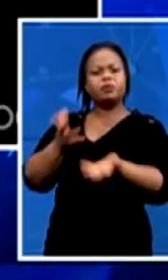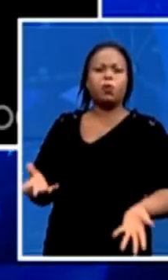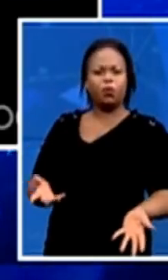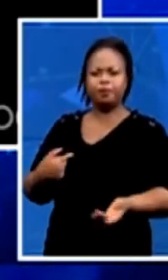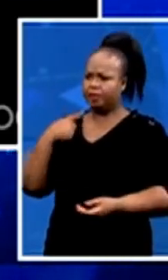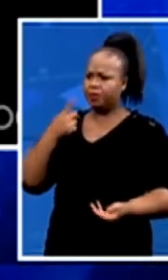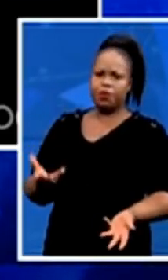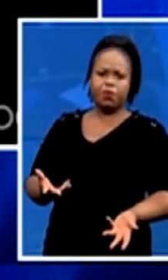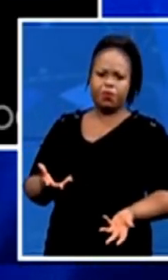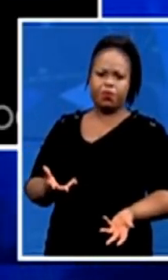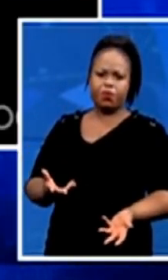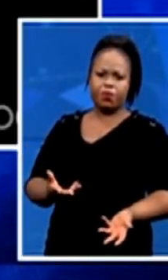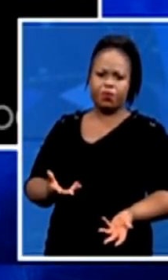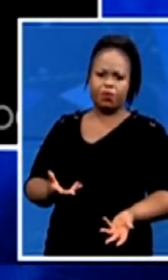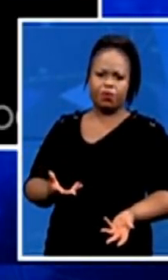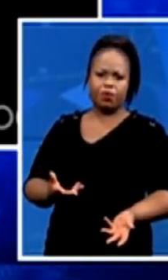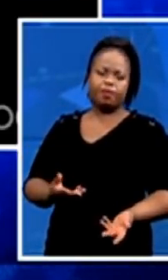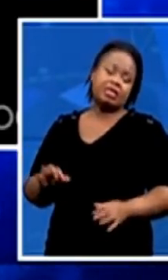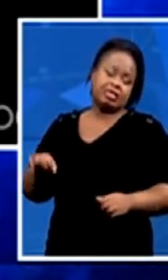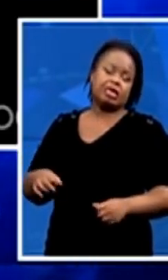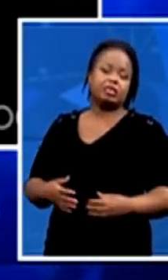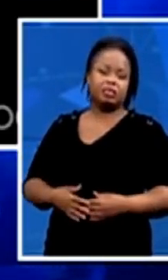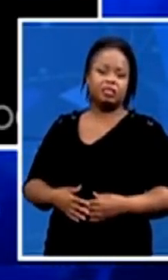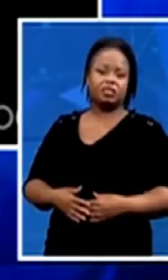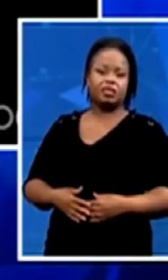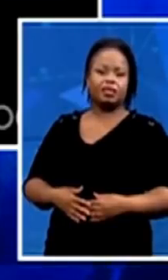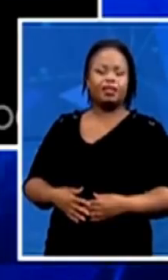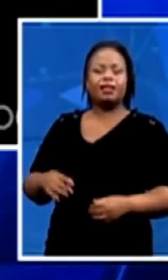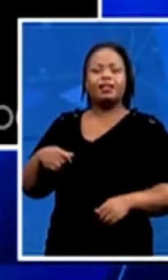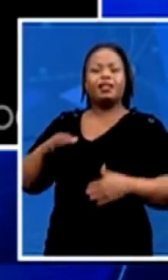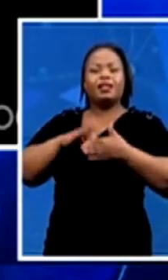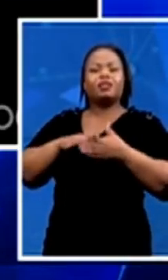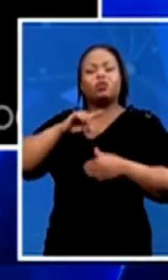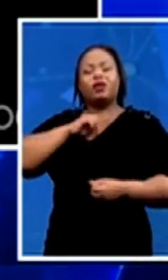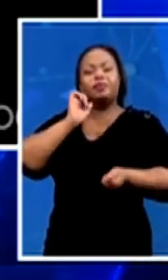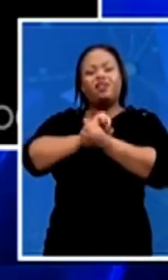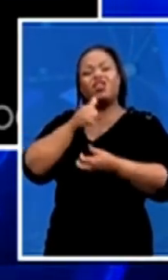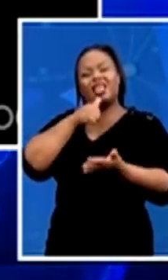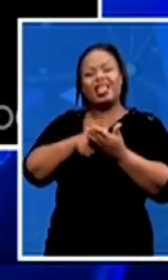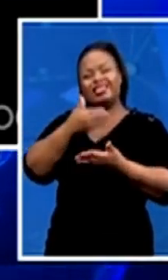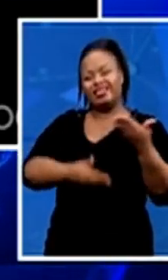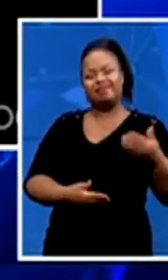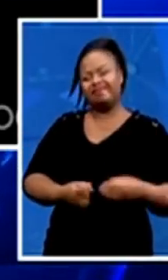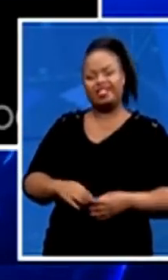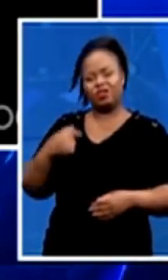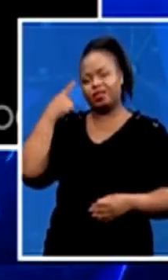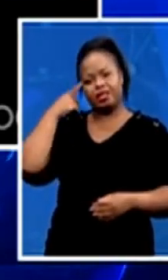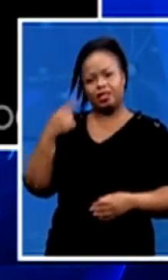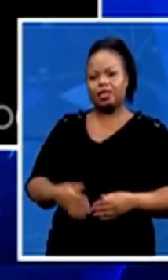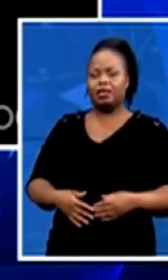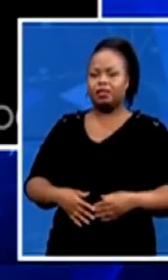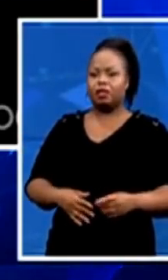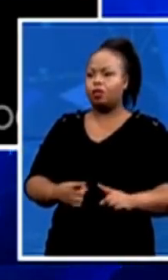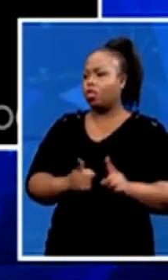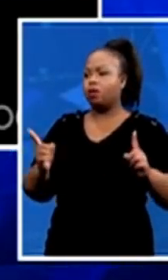course, even the conviction for that matter, I don't think it can be dissected to say he was only convicted